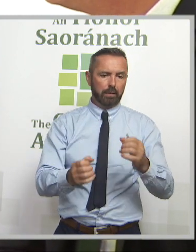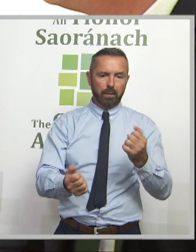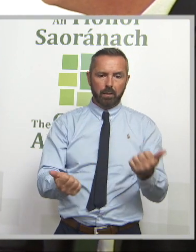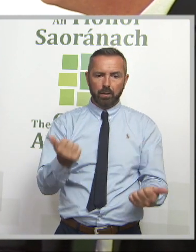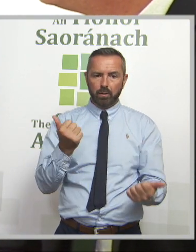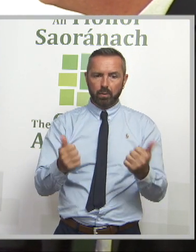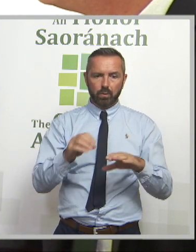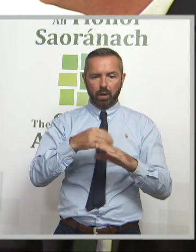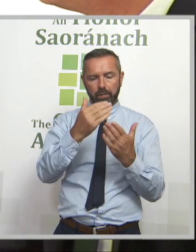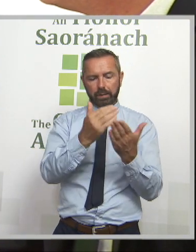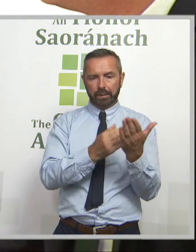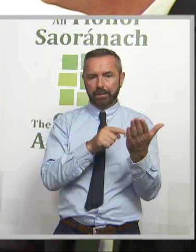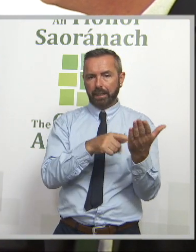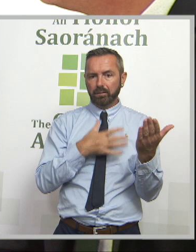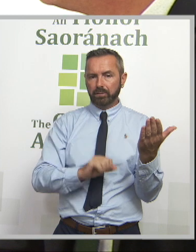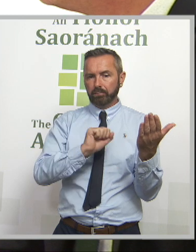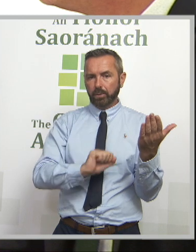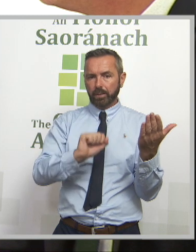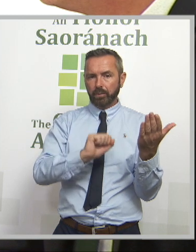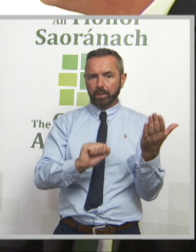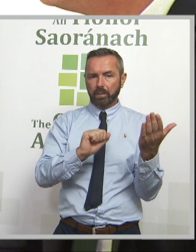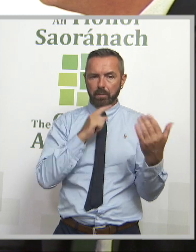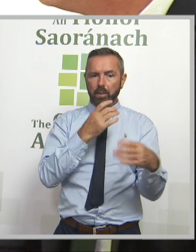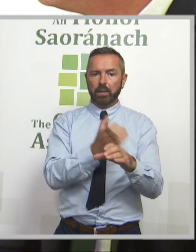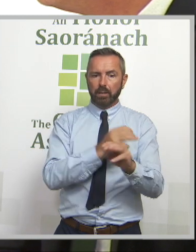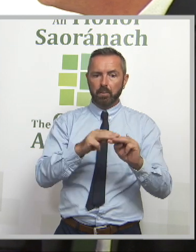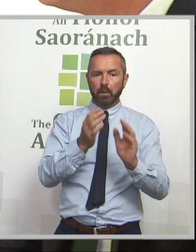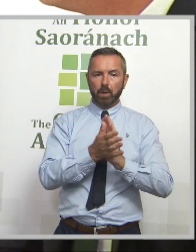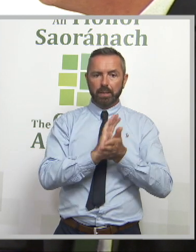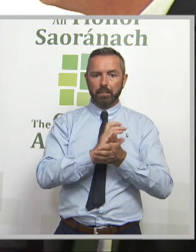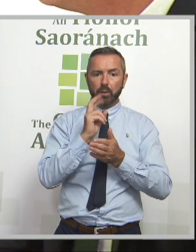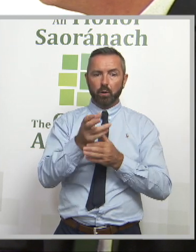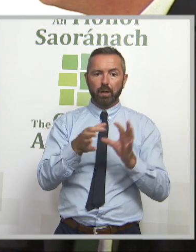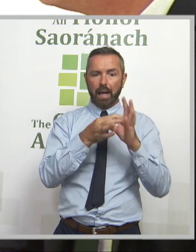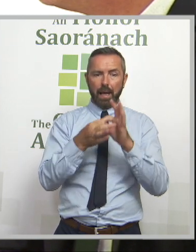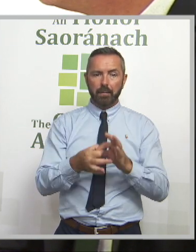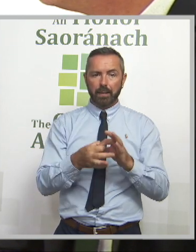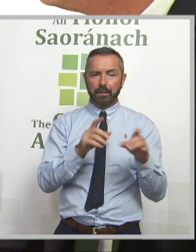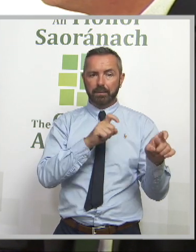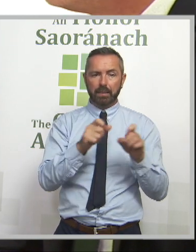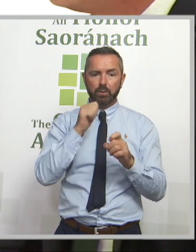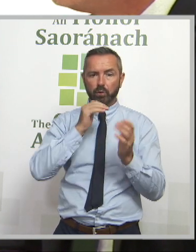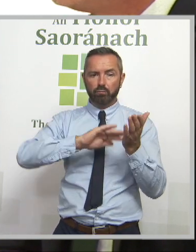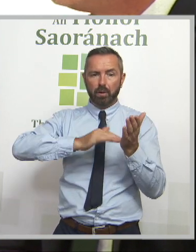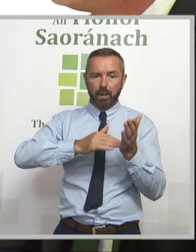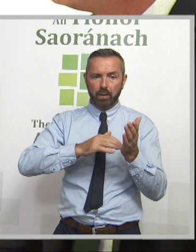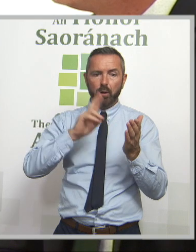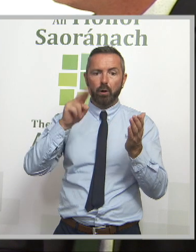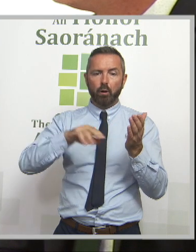for example, while damage continues to happen or while a habitat remains unrepaired or